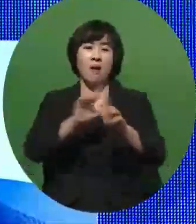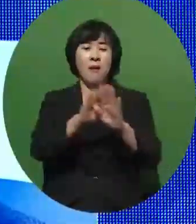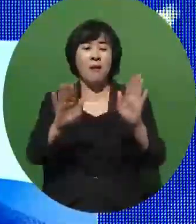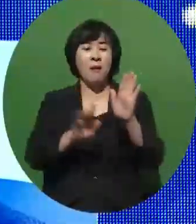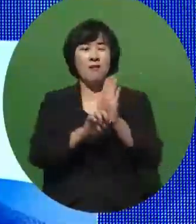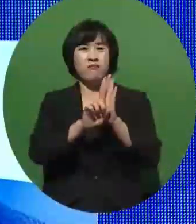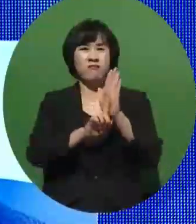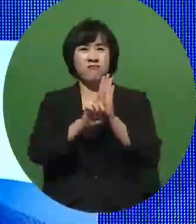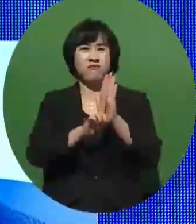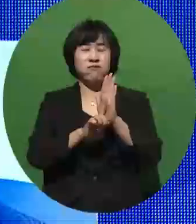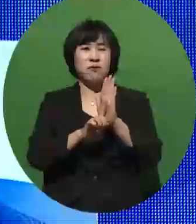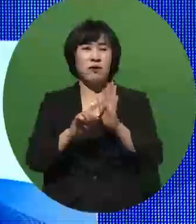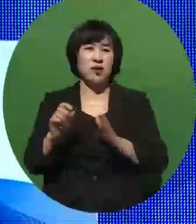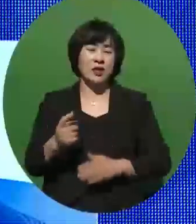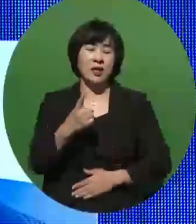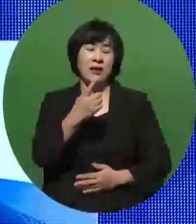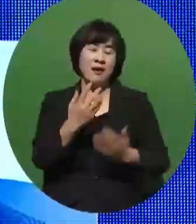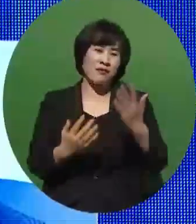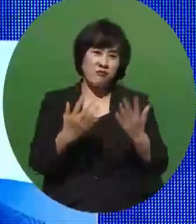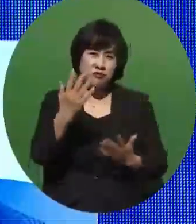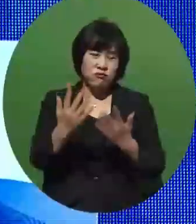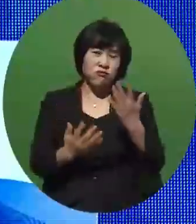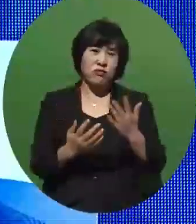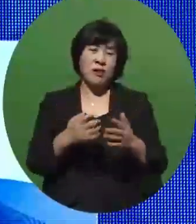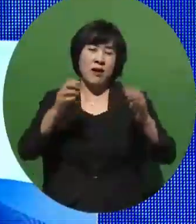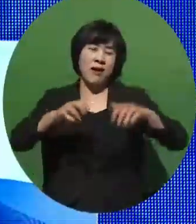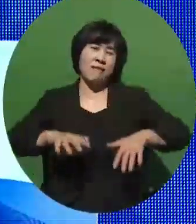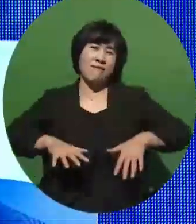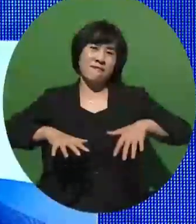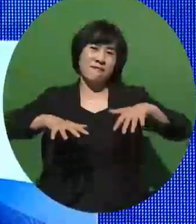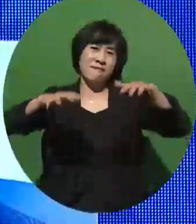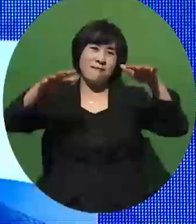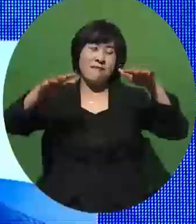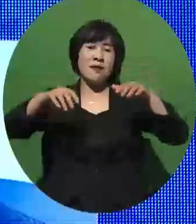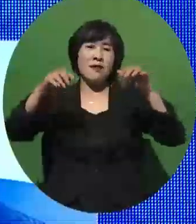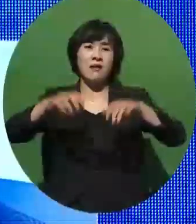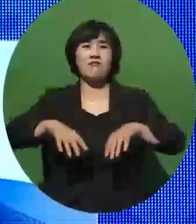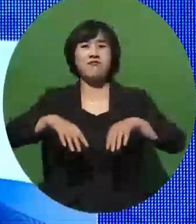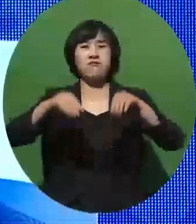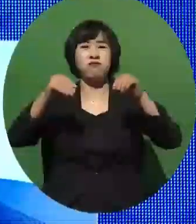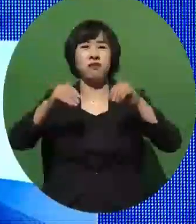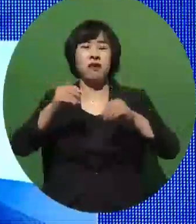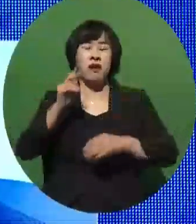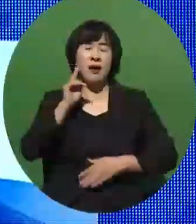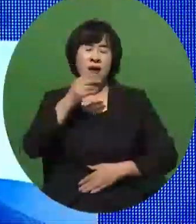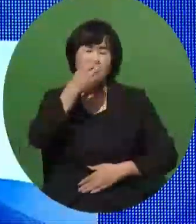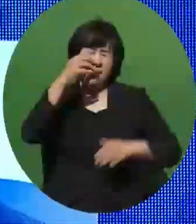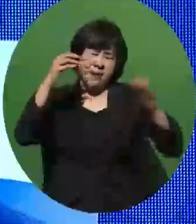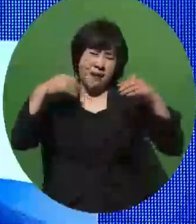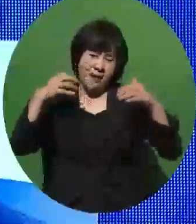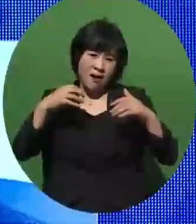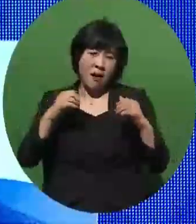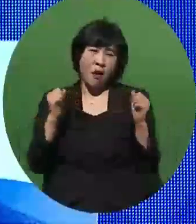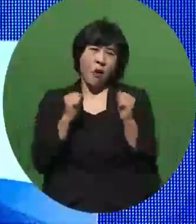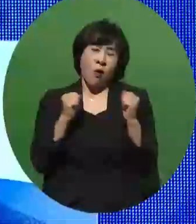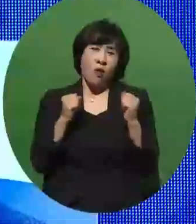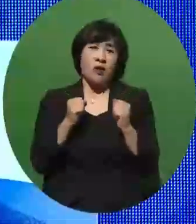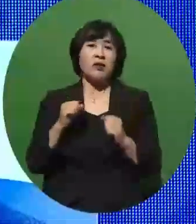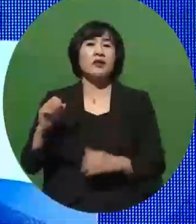significant hardships caused by global environmental pollution and climate change, such as wildfires,